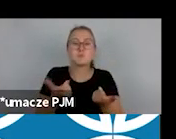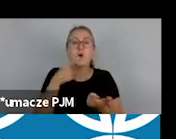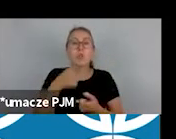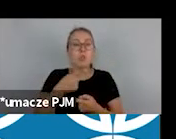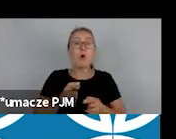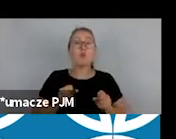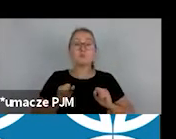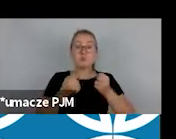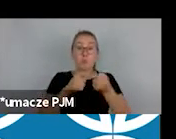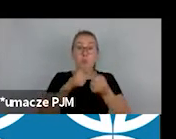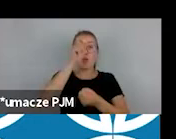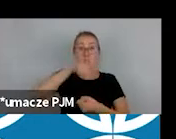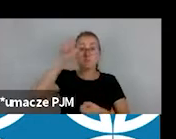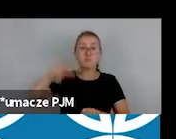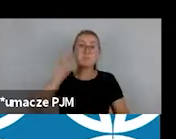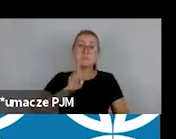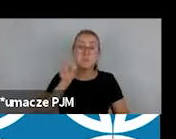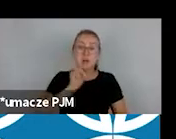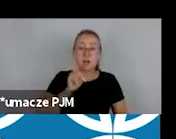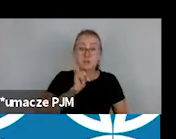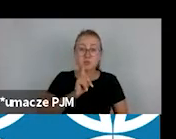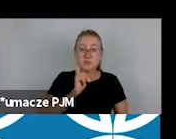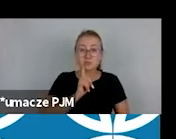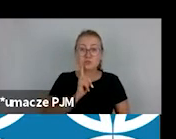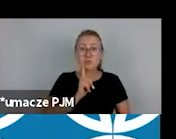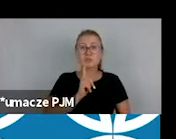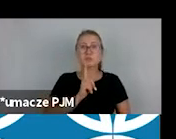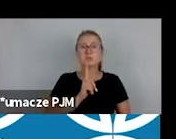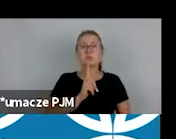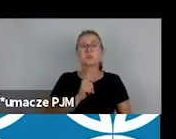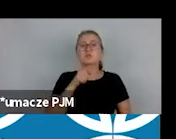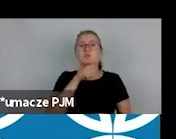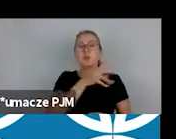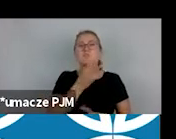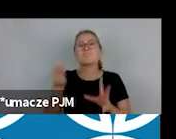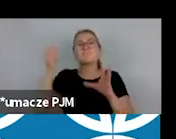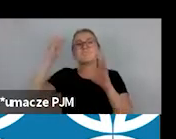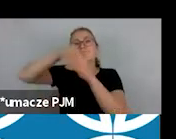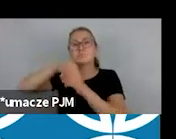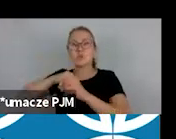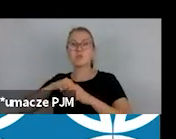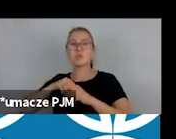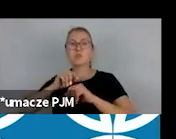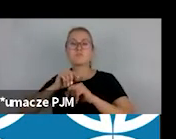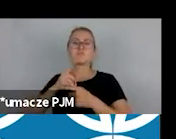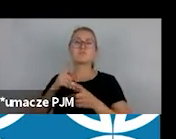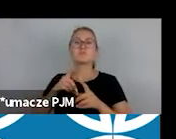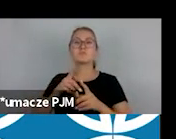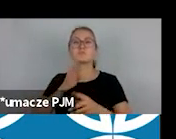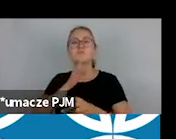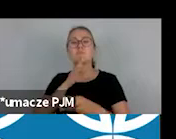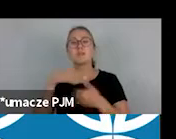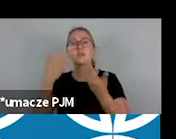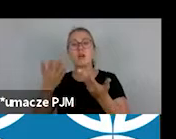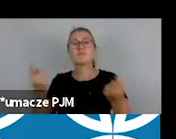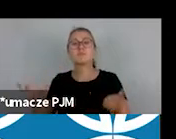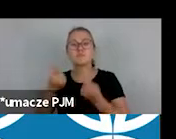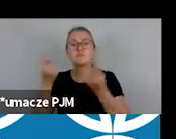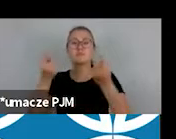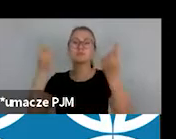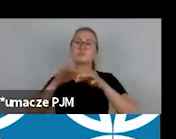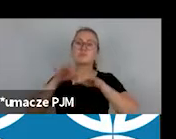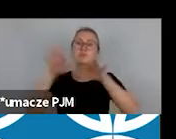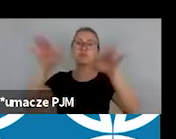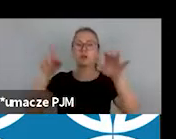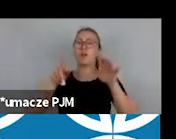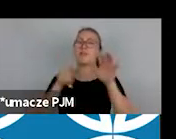and advocacy, and we do those things in a manner that is accountable to women's rights organizations. And I